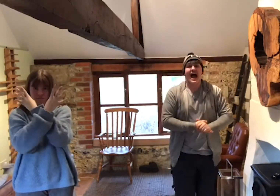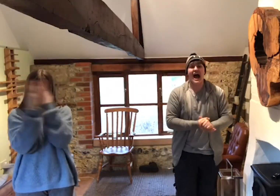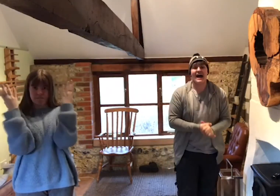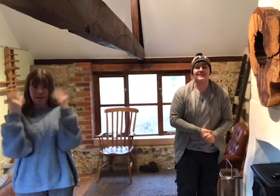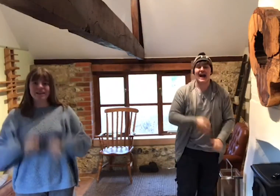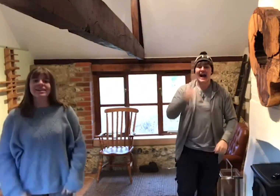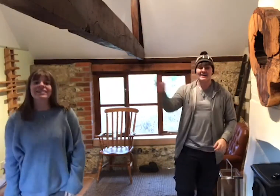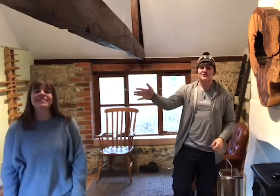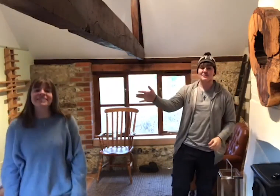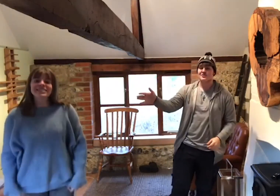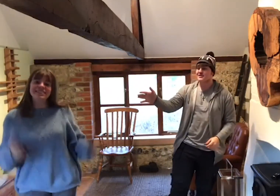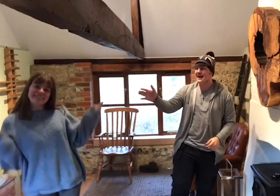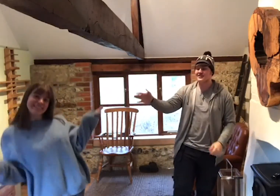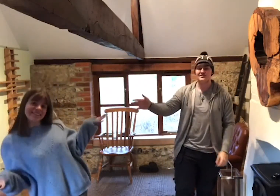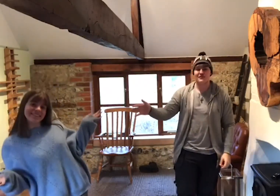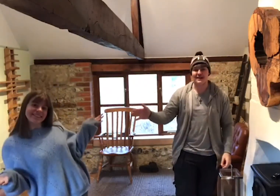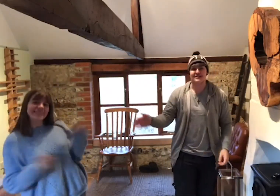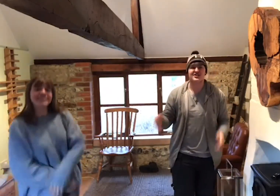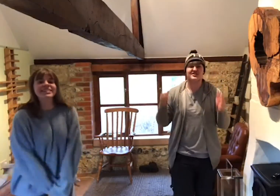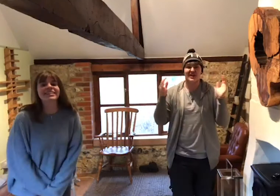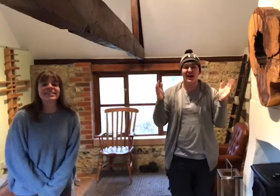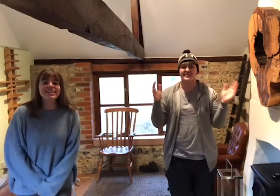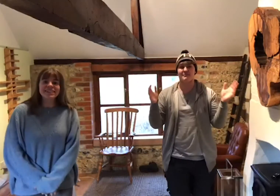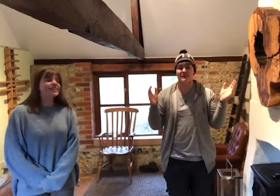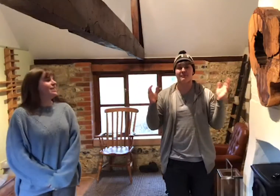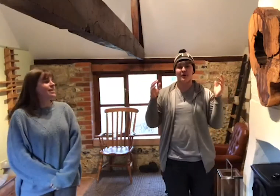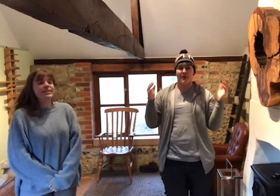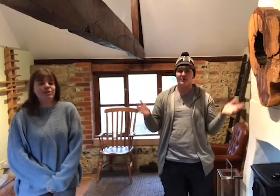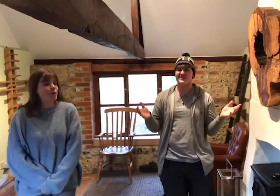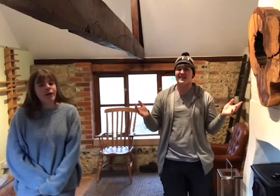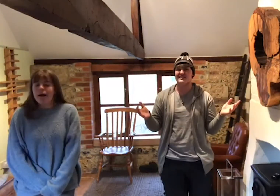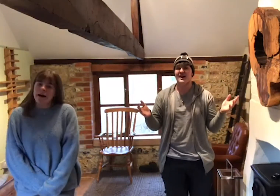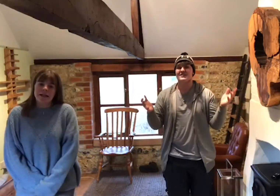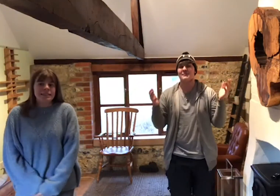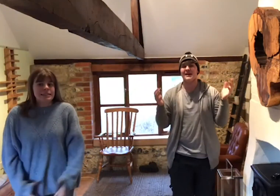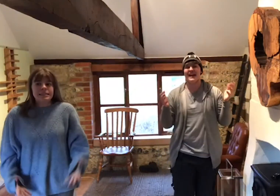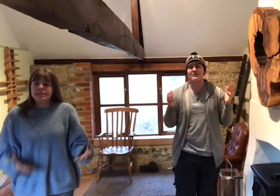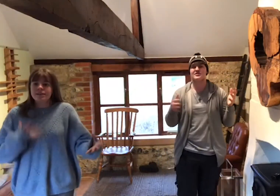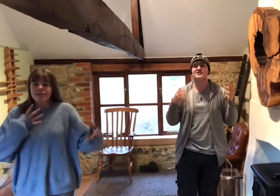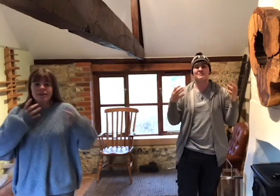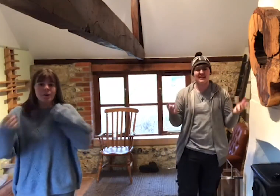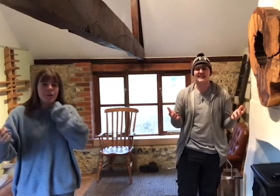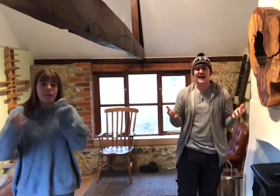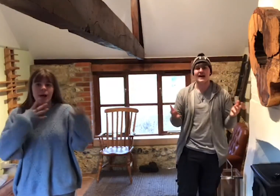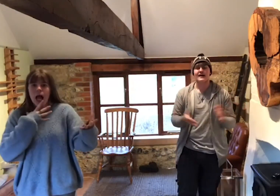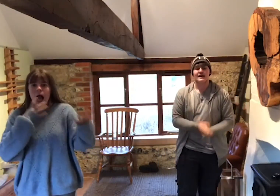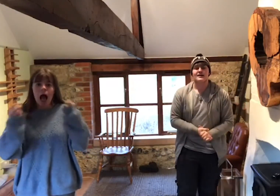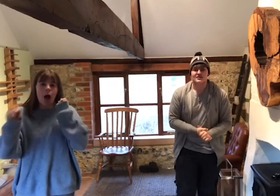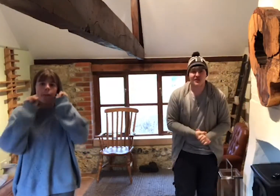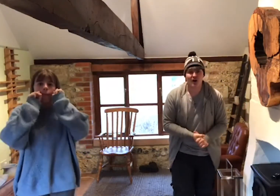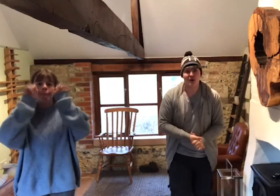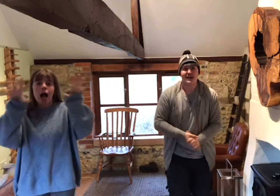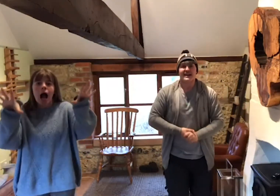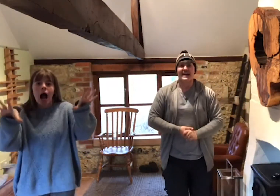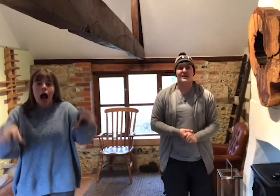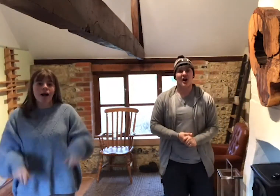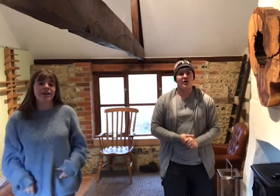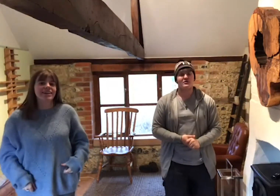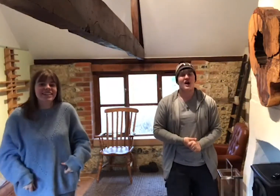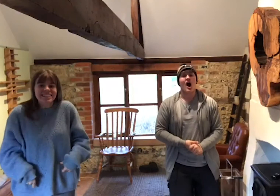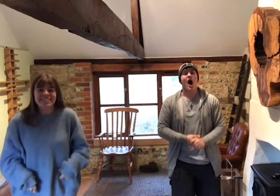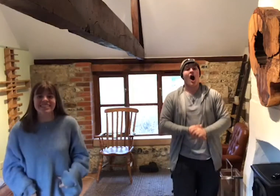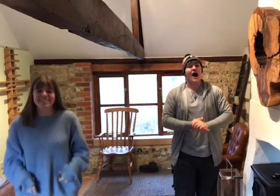48, and Alice will be doing the actions for me. She still hasn't been promoted to be allowed to speak yet. So